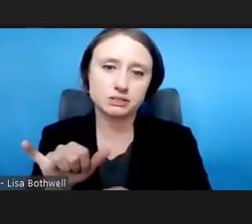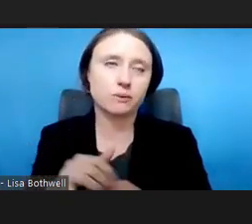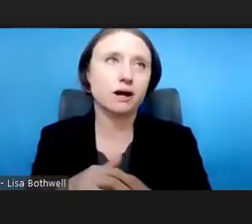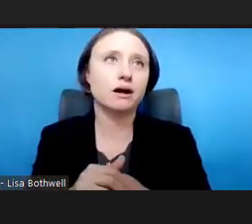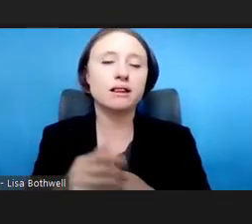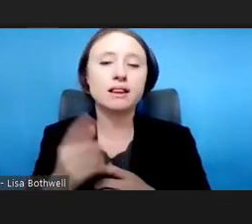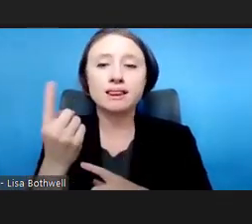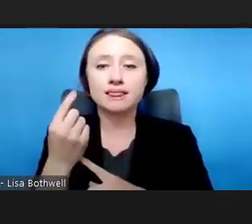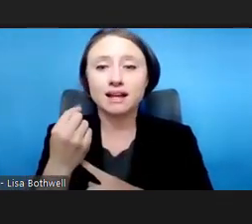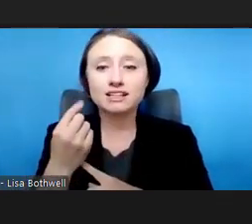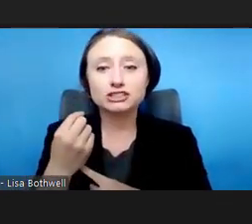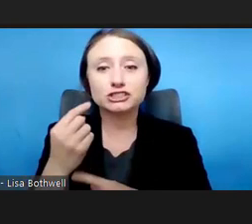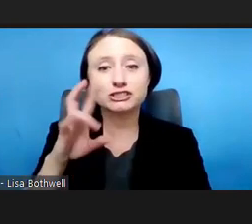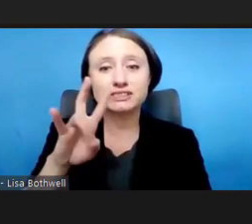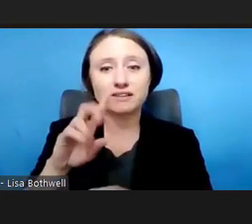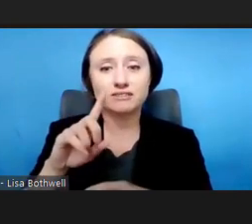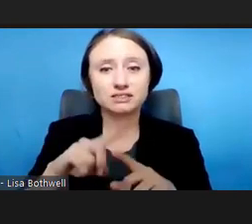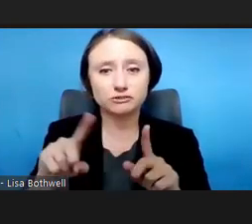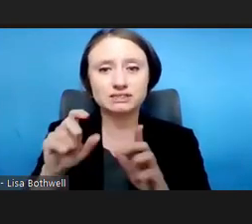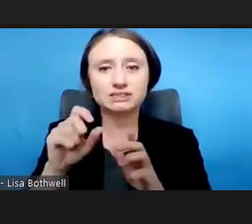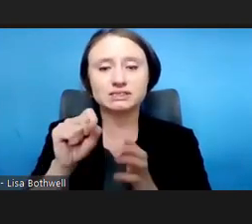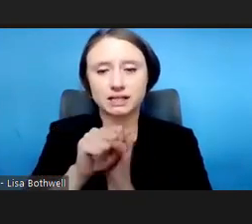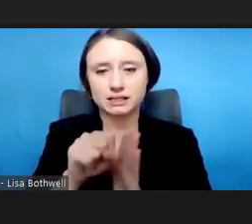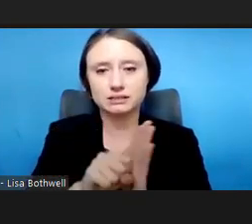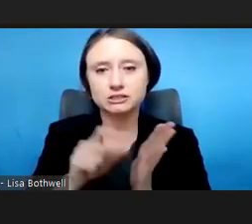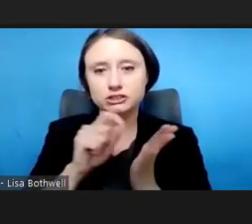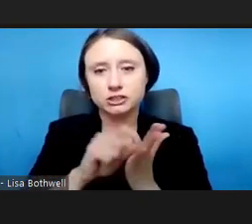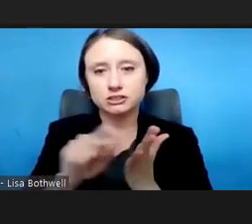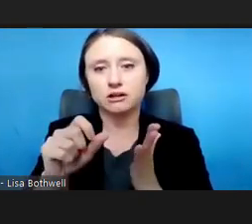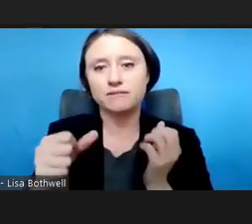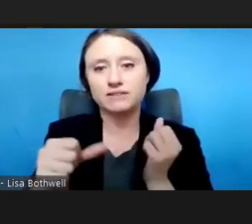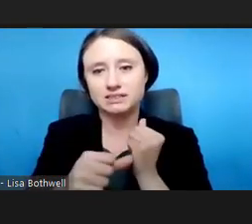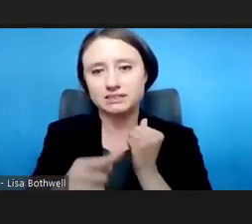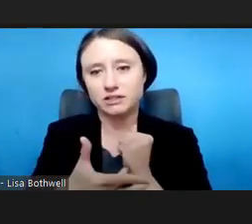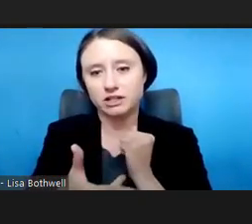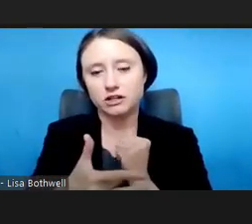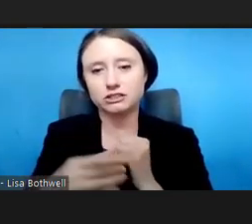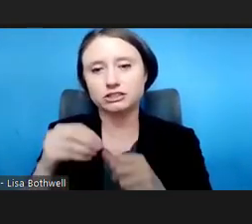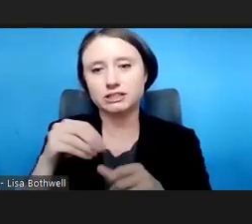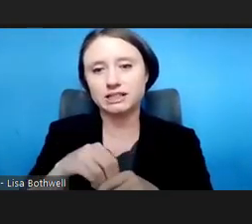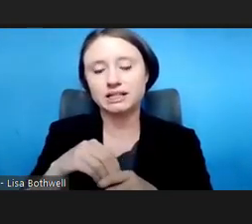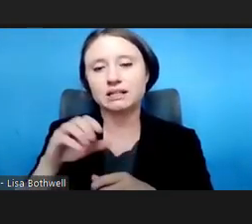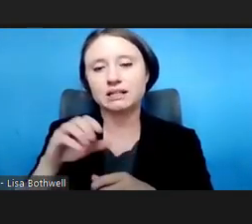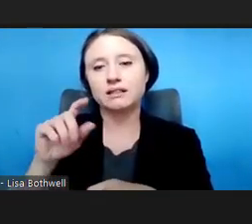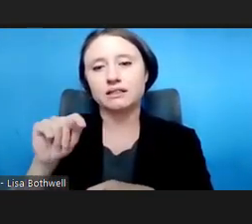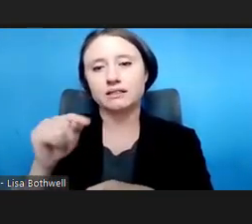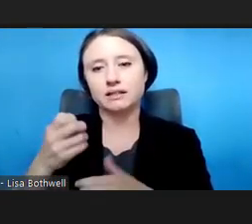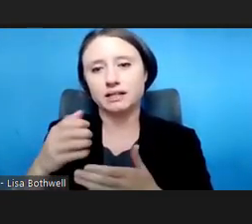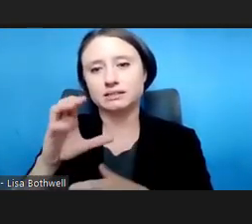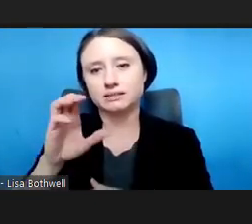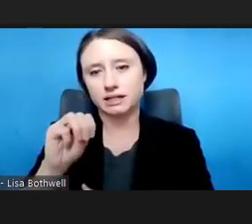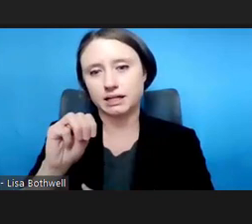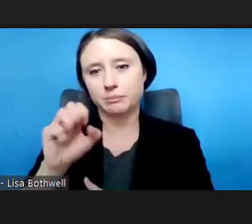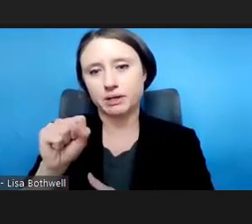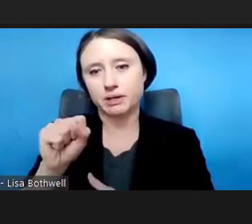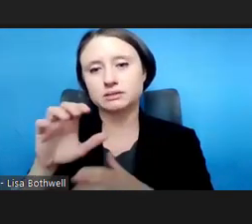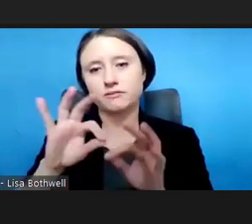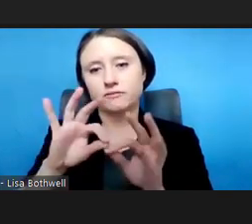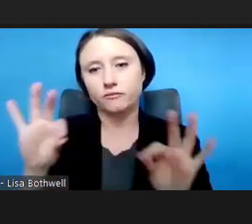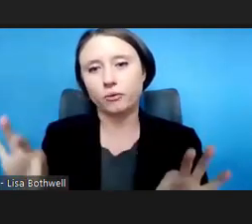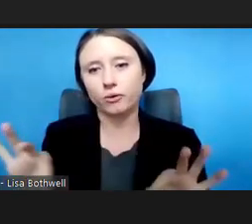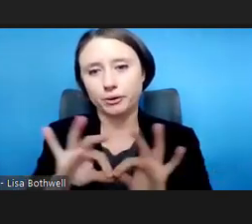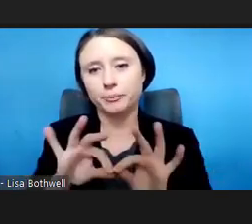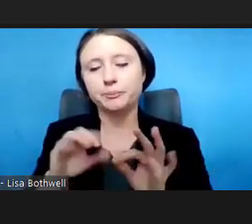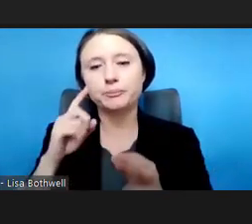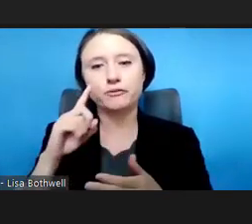this is something that can be used in similar emergencies in the future. There were 7 different states who